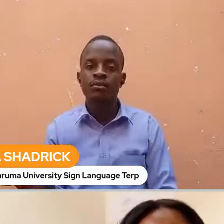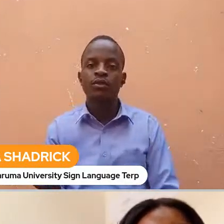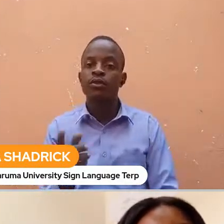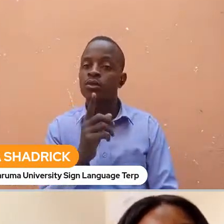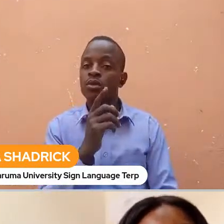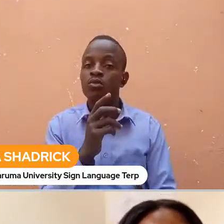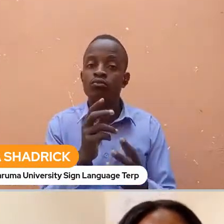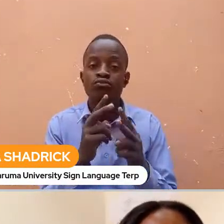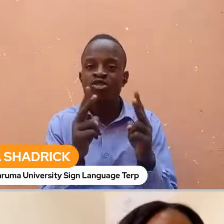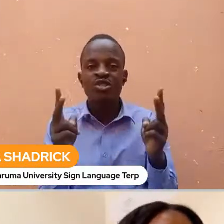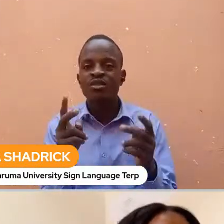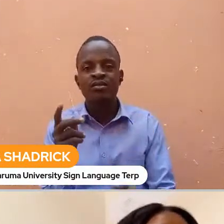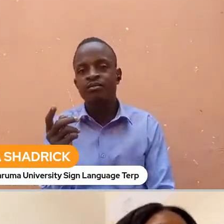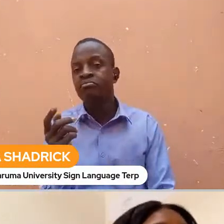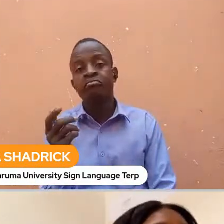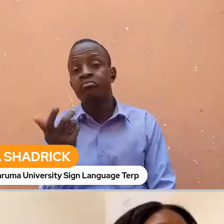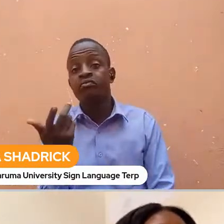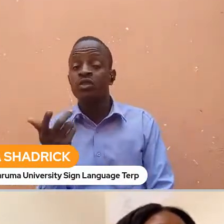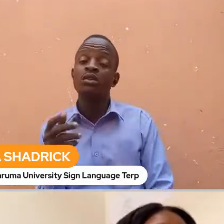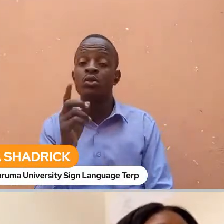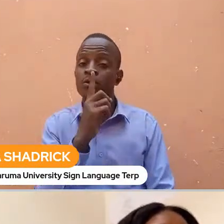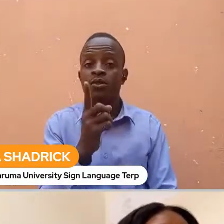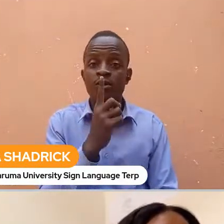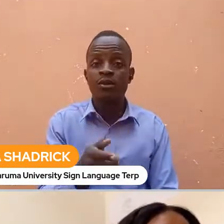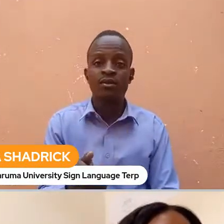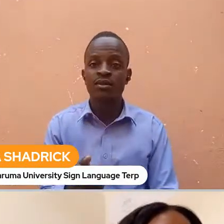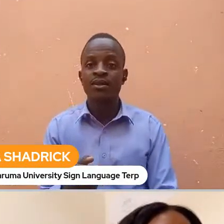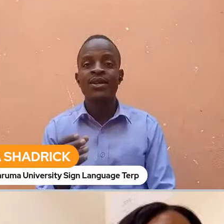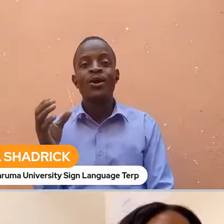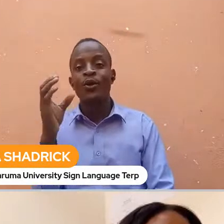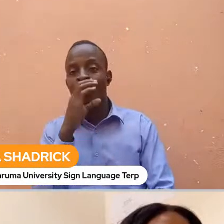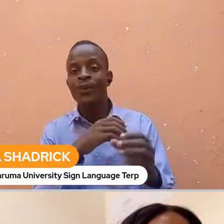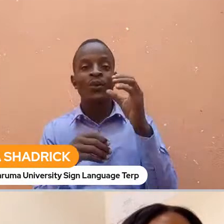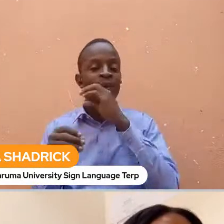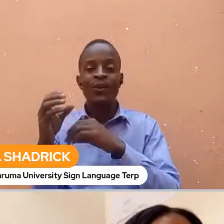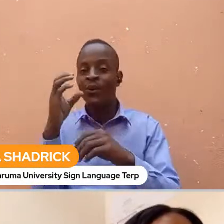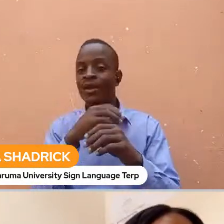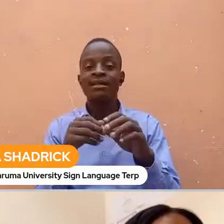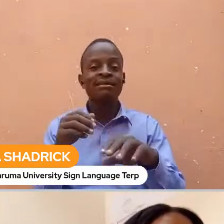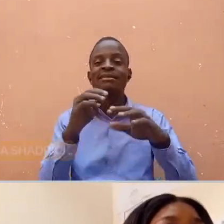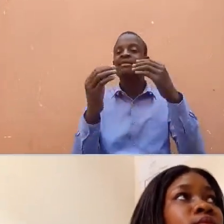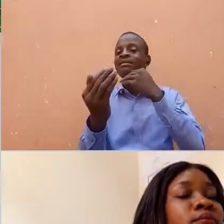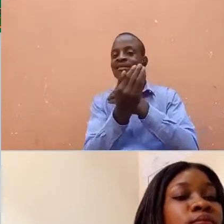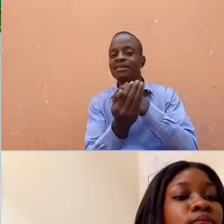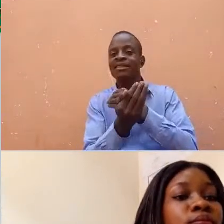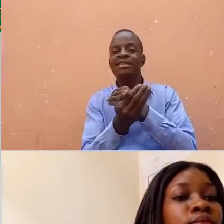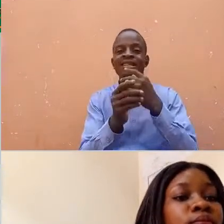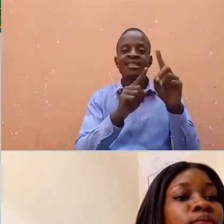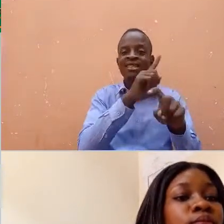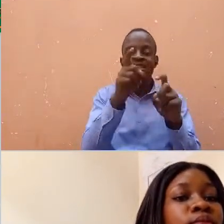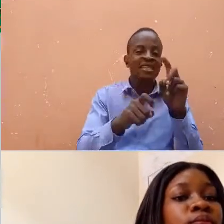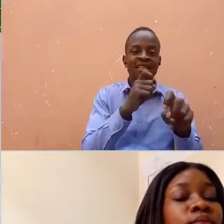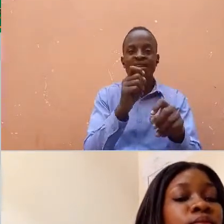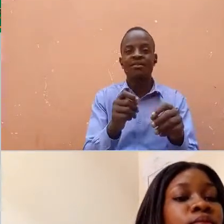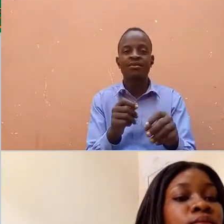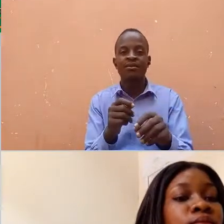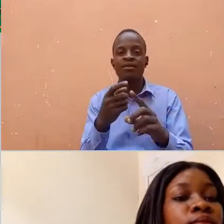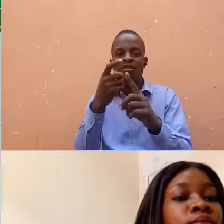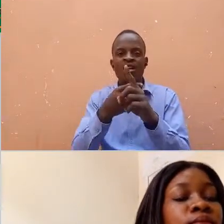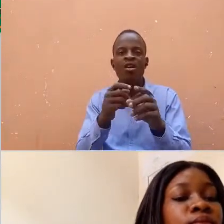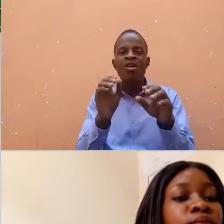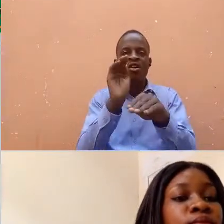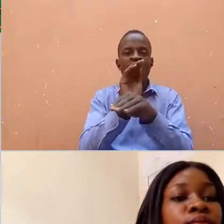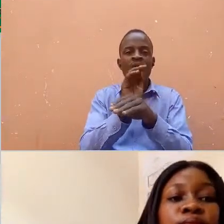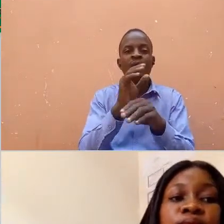yeah. Yeah, yeah, yeah. It's getting really hot in the comment section. Joseph is coming through with a comment from Facebook, and he